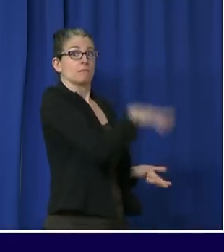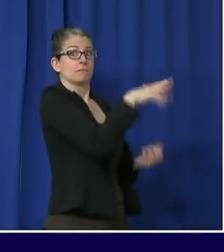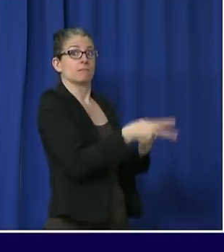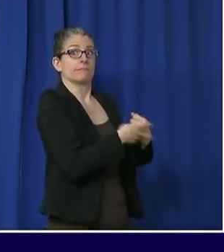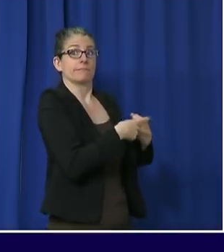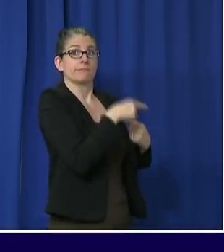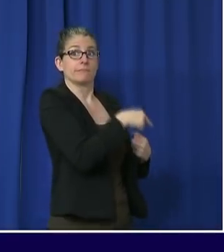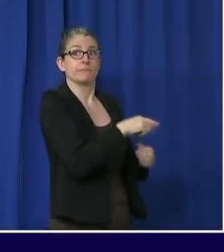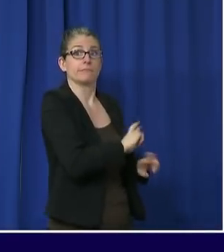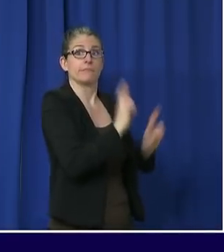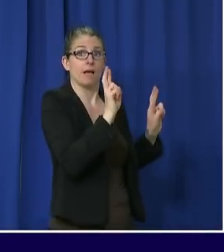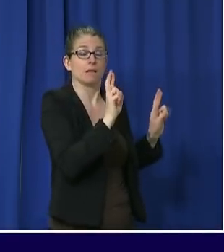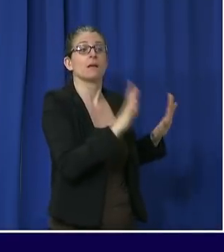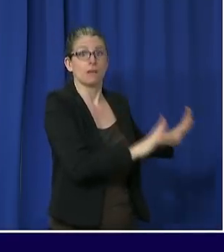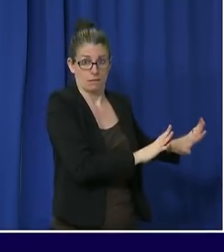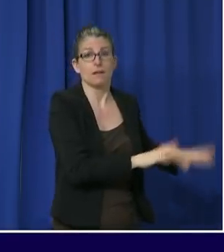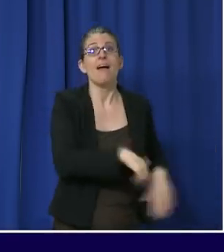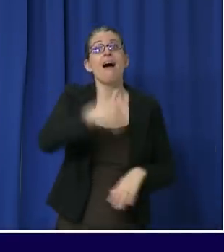total ICU beds,